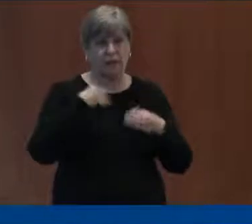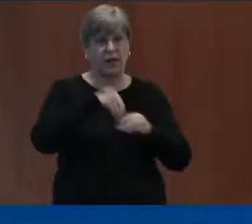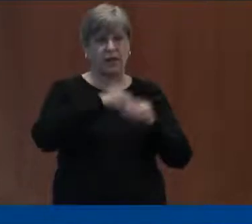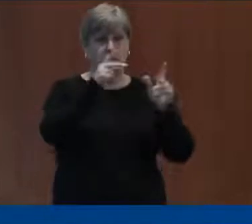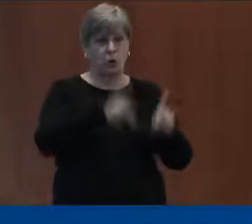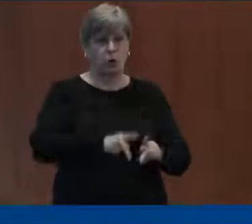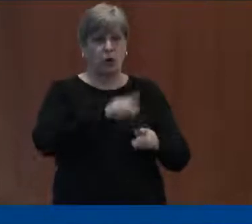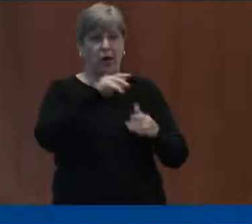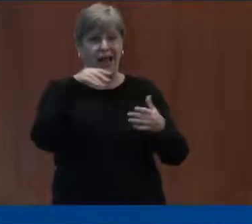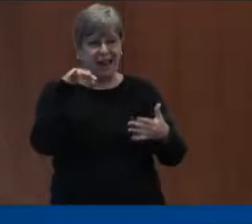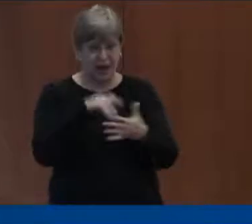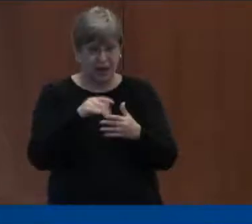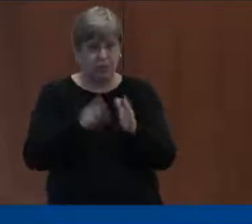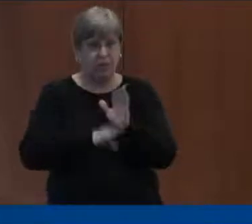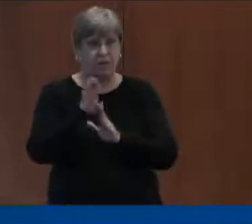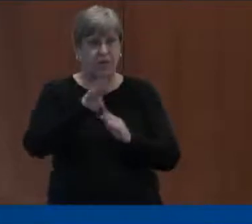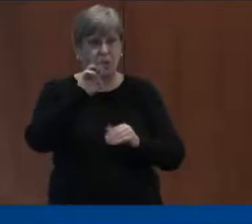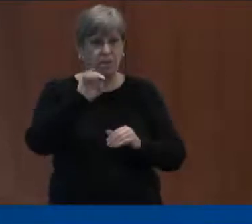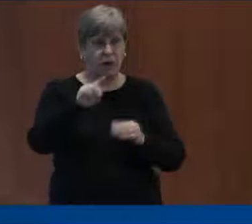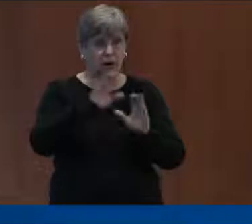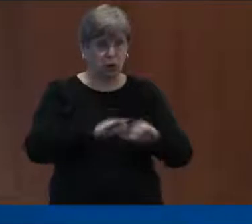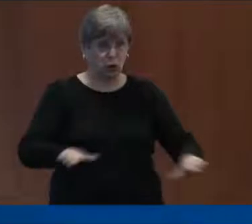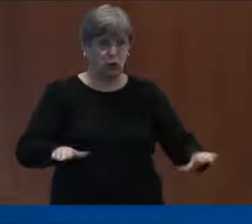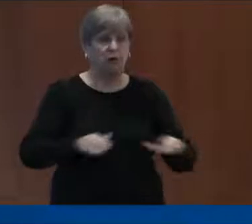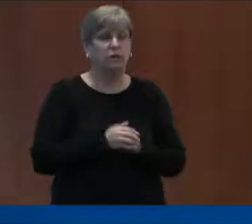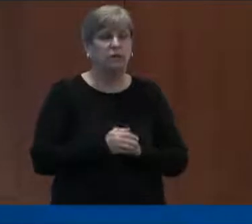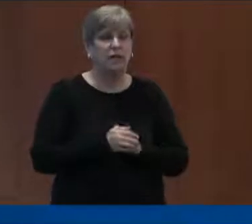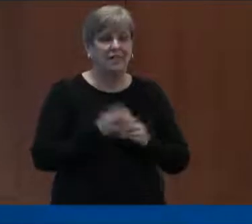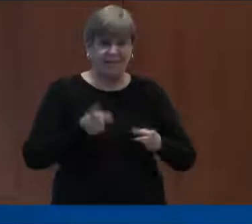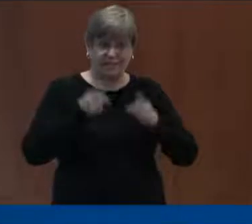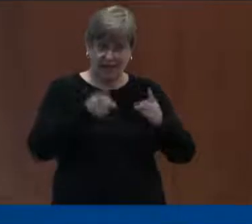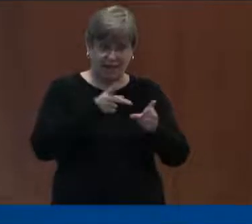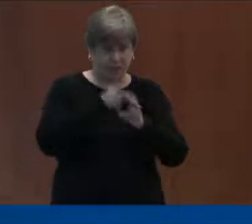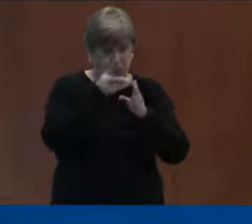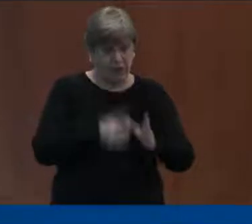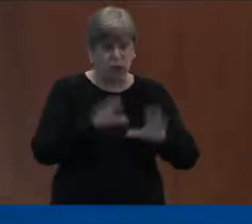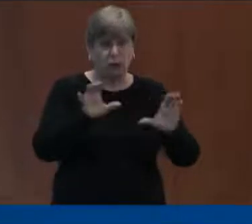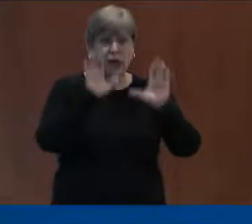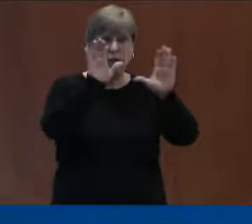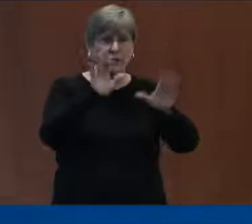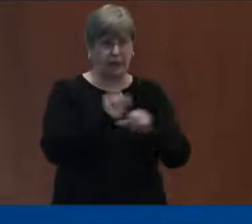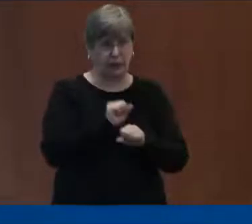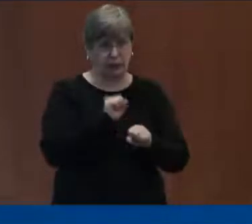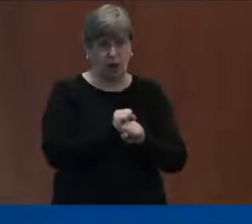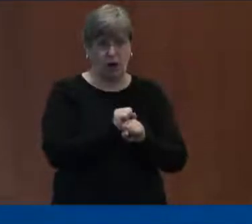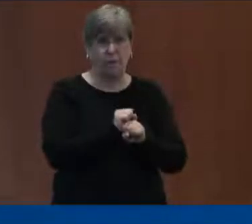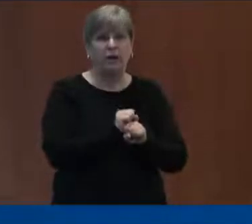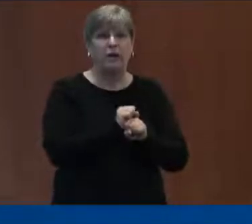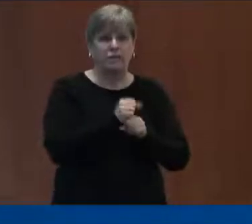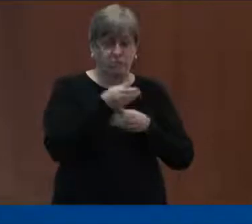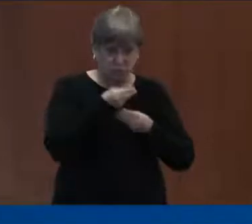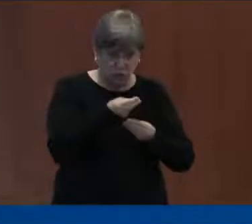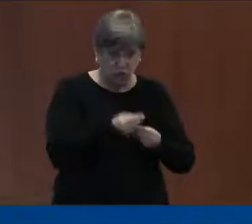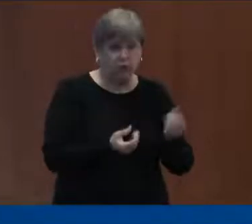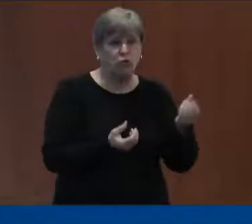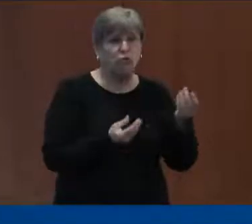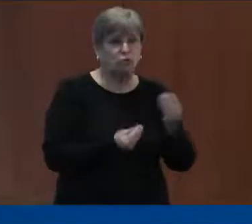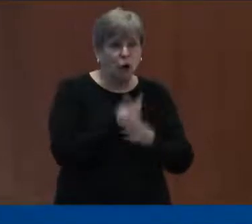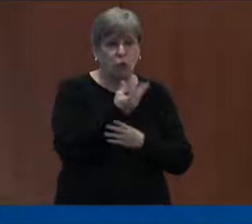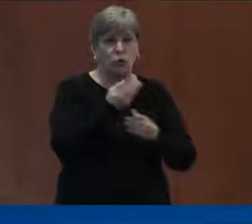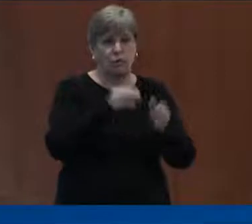and academic development of Maryland's children. These dedicated professionals do an outstanding job nurturing the growth, maturity,